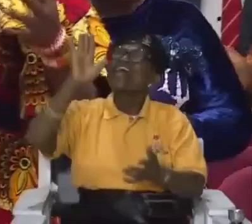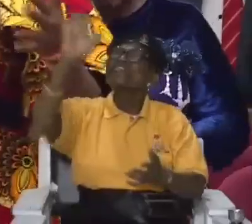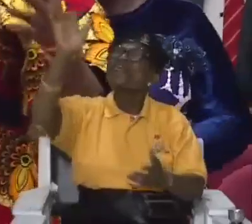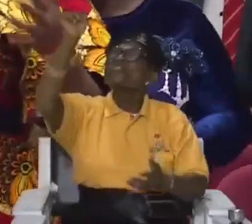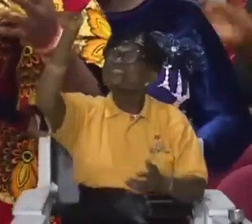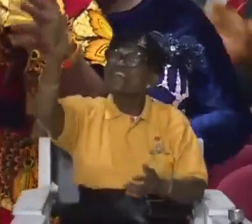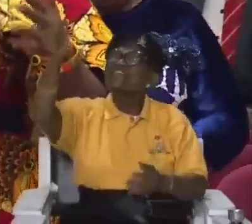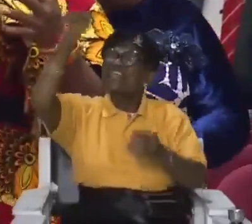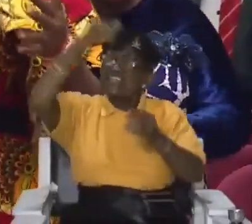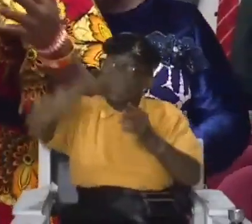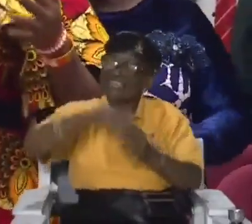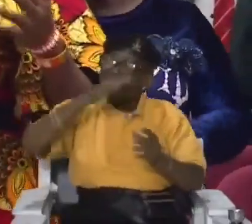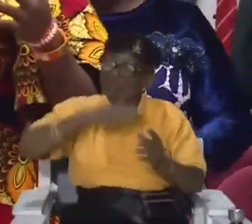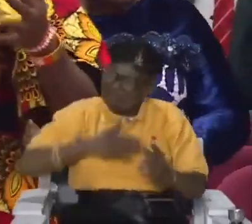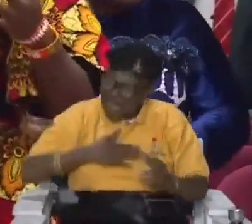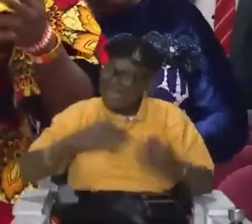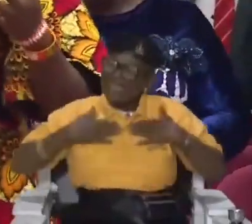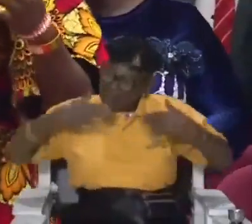Purify me.